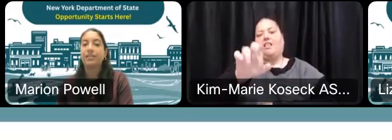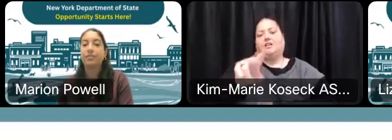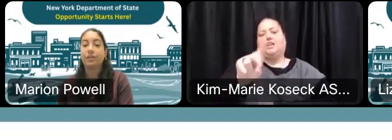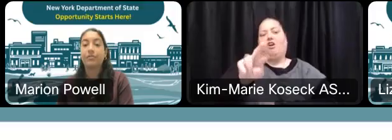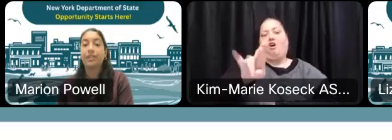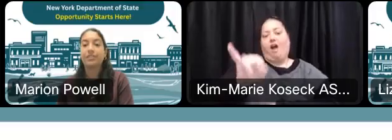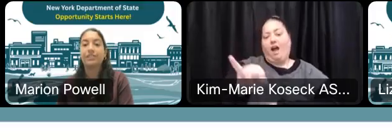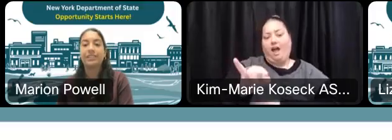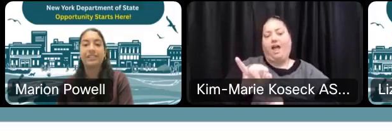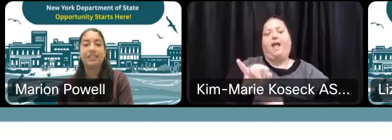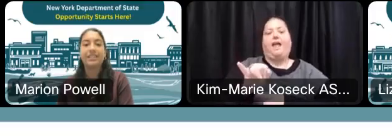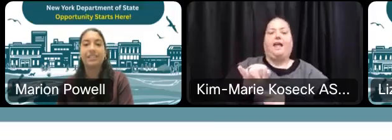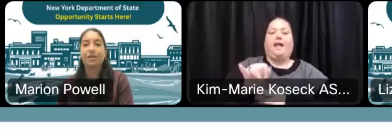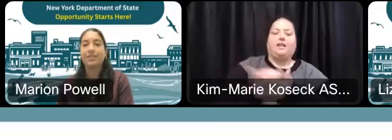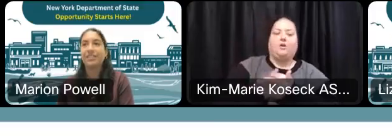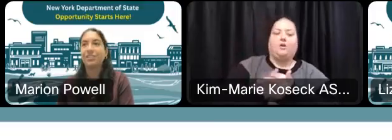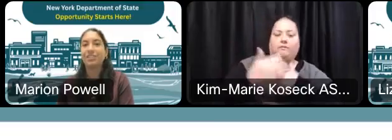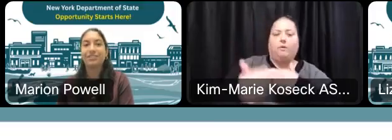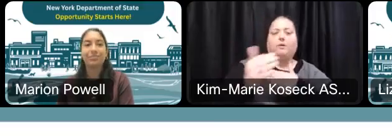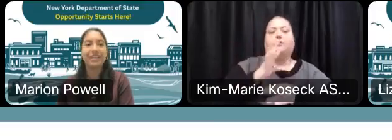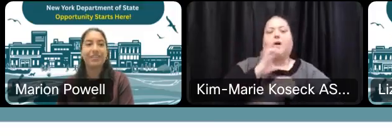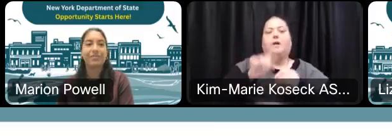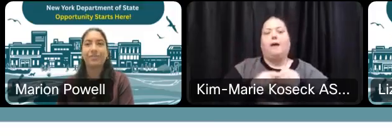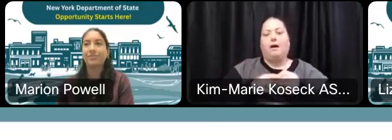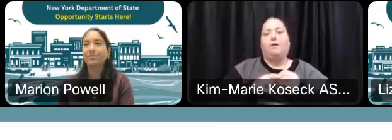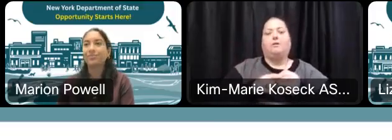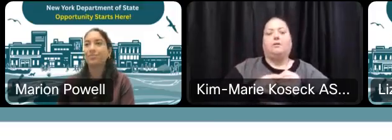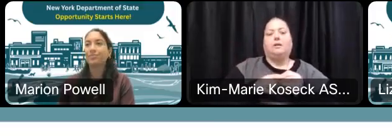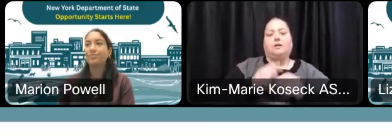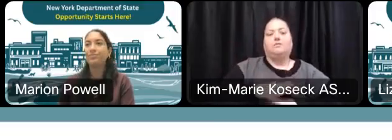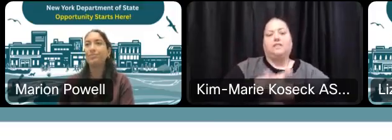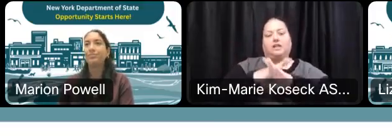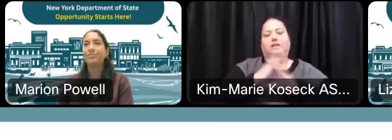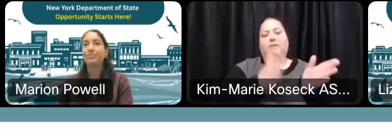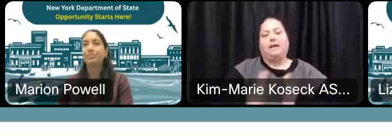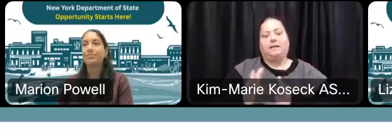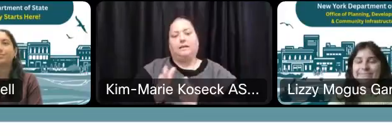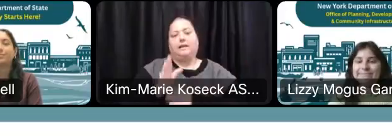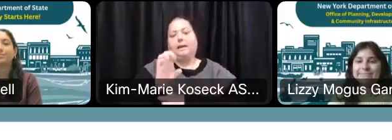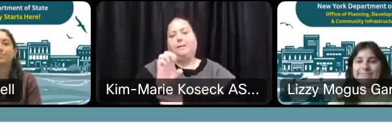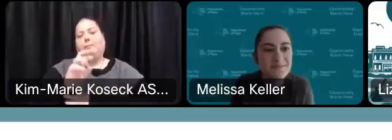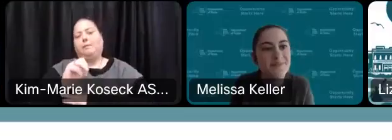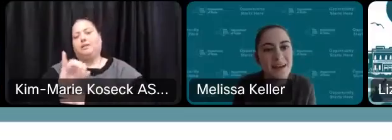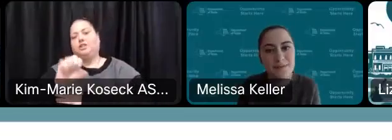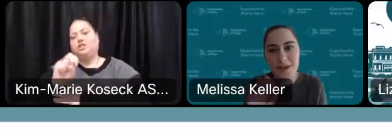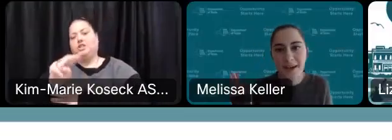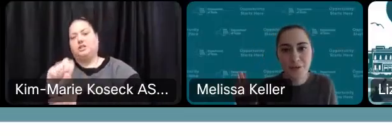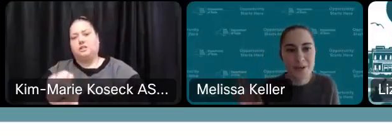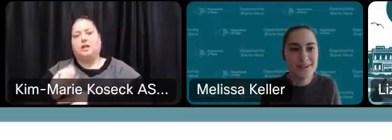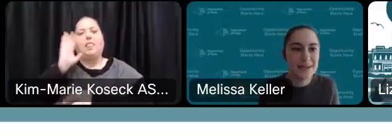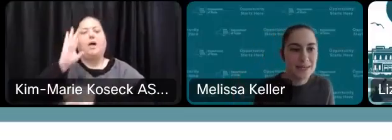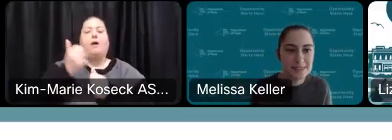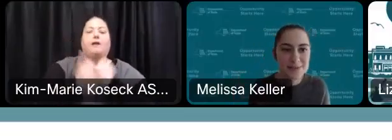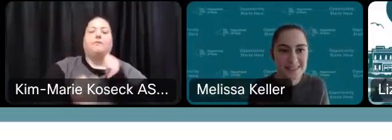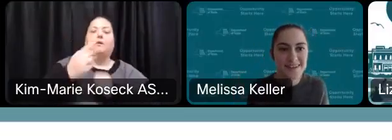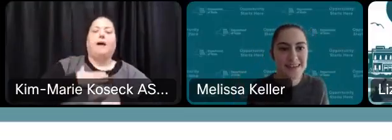as they relate to resiliency and decarbonization. Thank you, everyone. Great. Thanks, Marian. So hi, everyone. My name